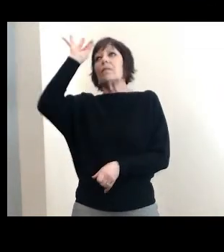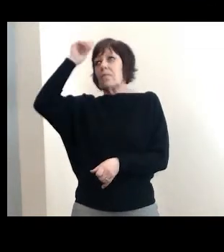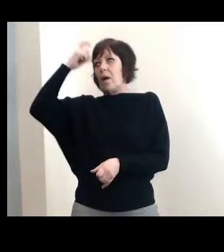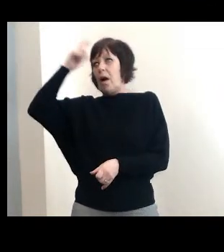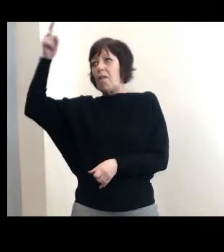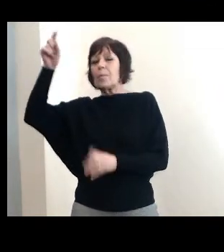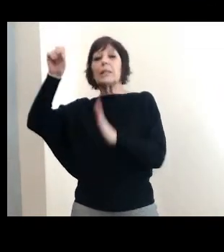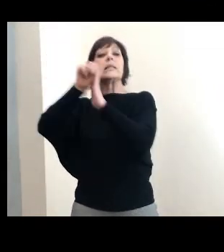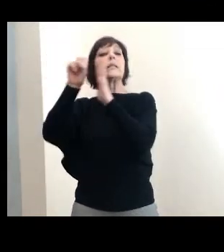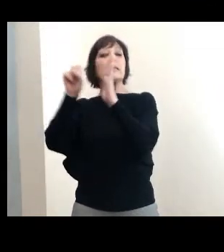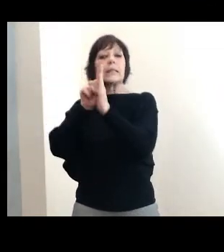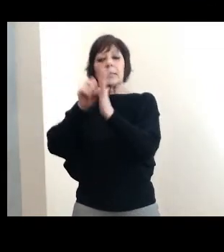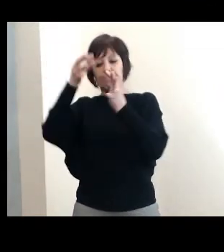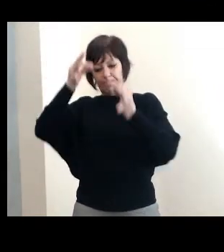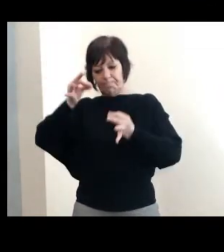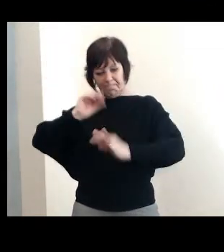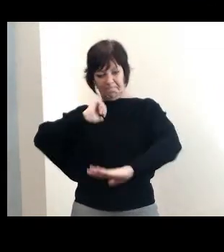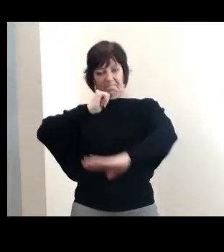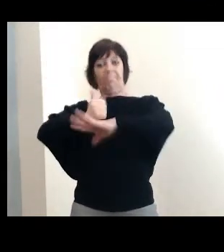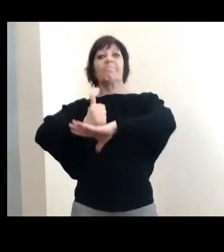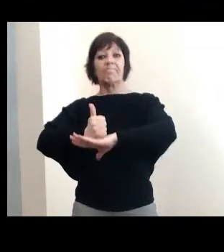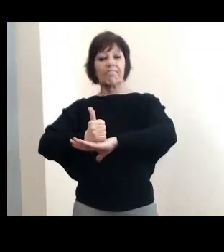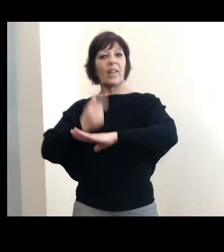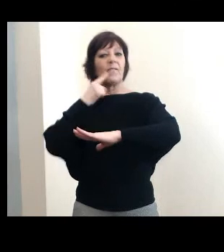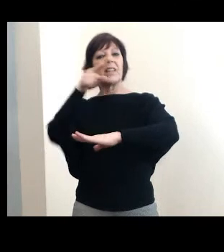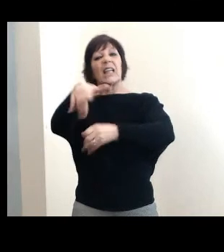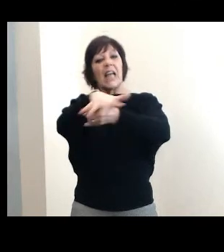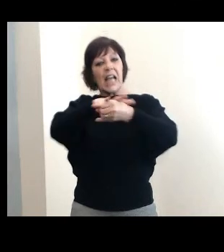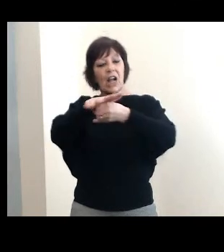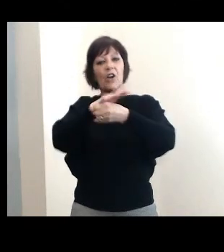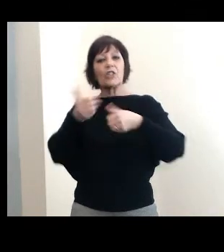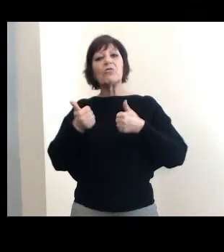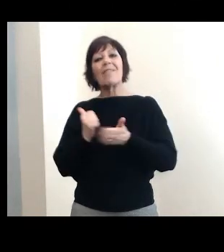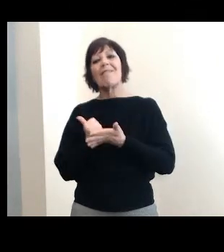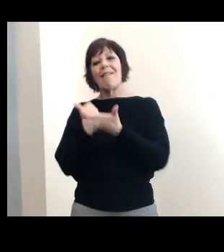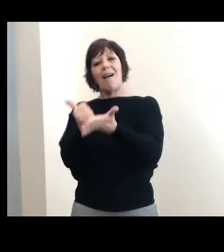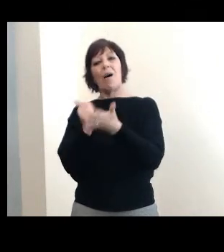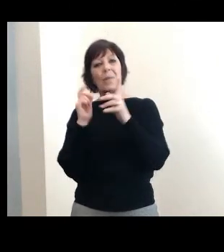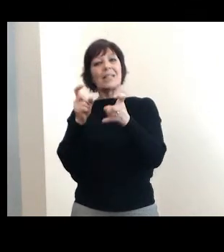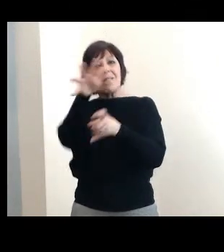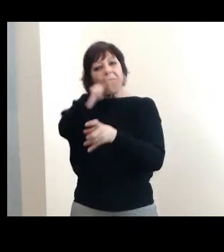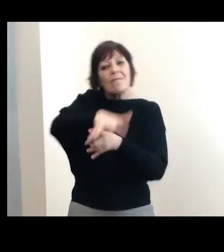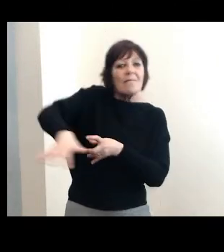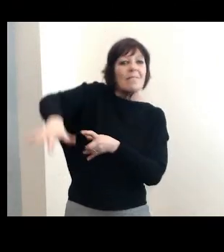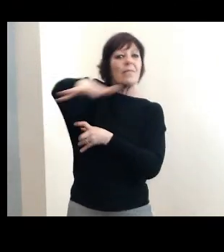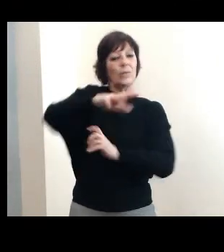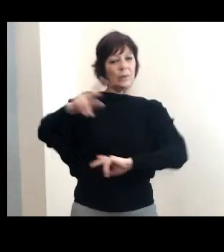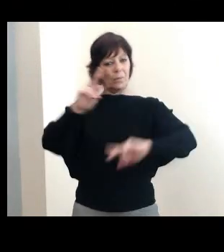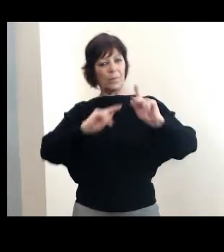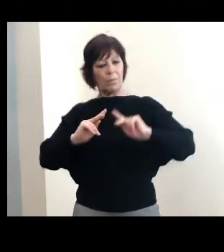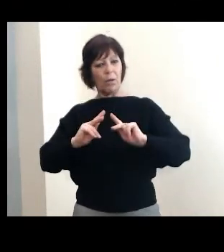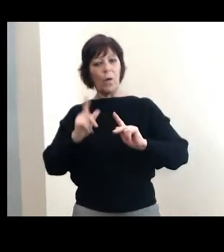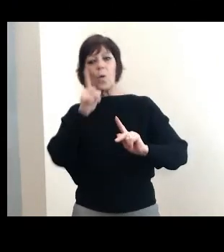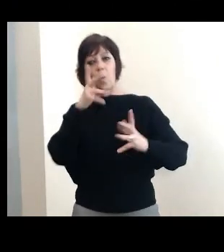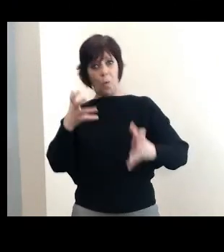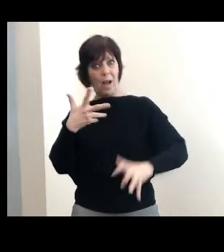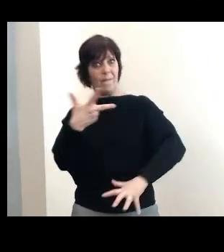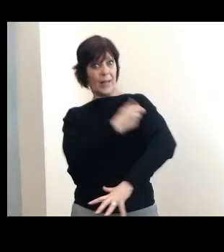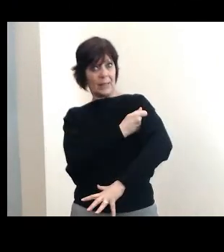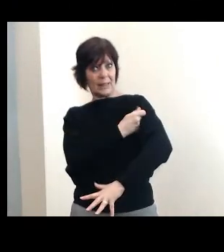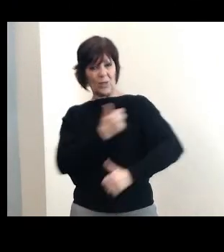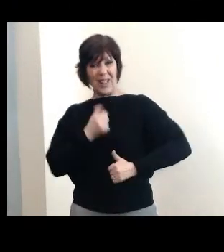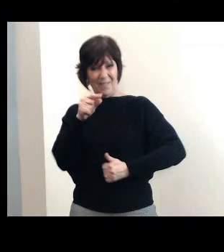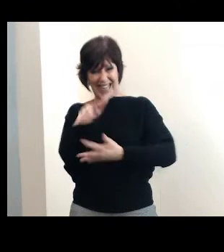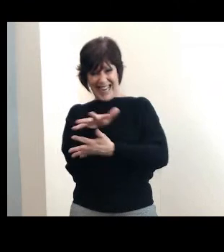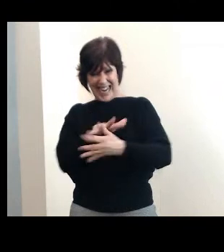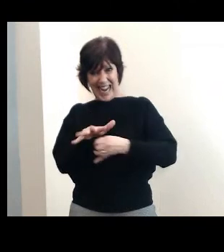state have joined together for this pop-up clinic to try to alleviate that, to give individuals who want a vaccine, who live in